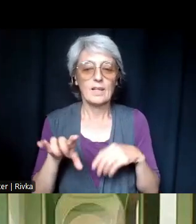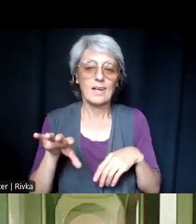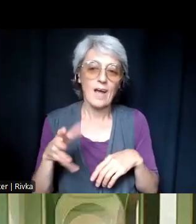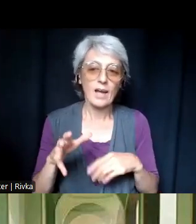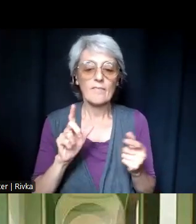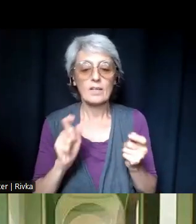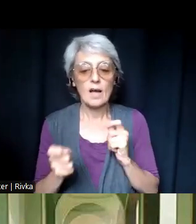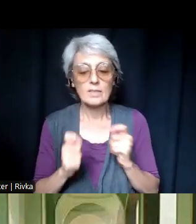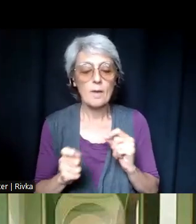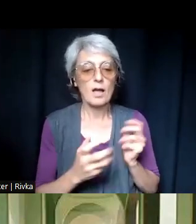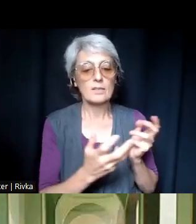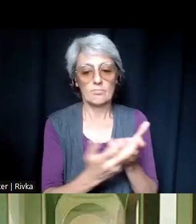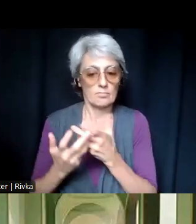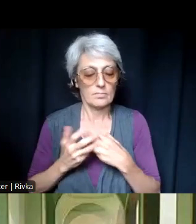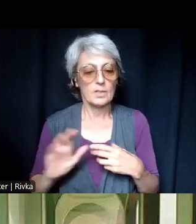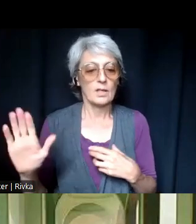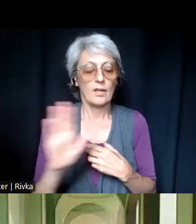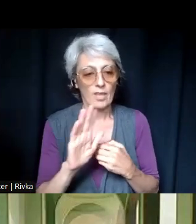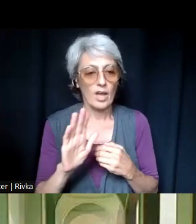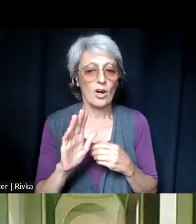building blocks and their own resources.